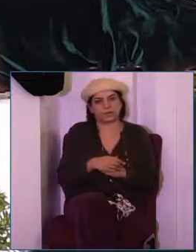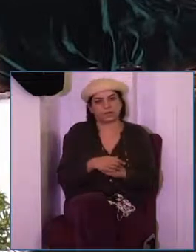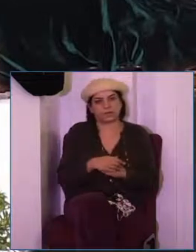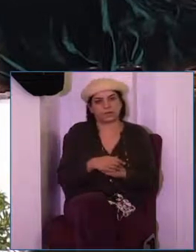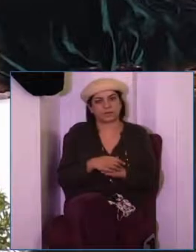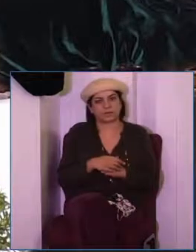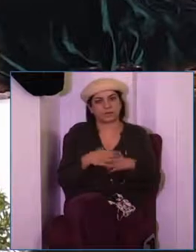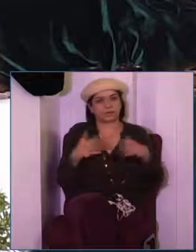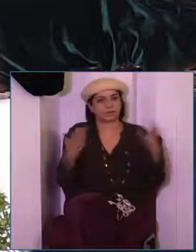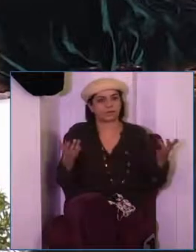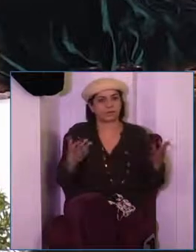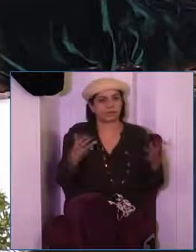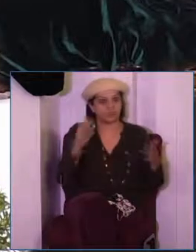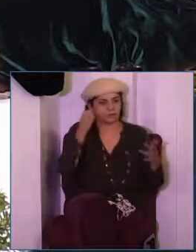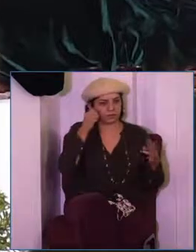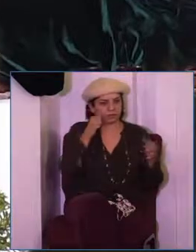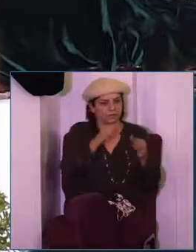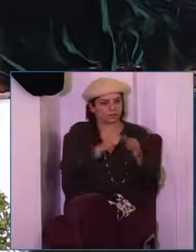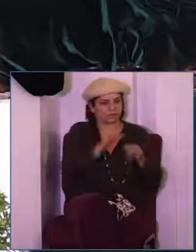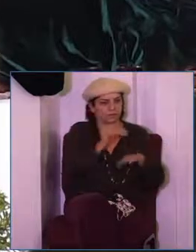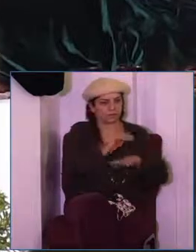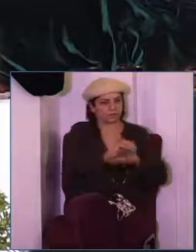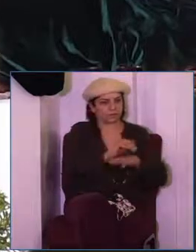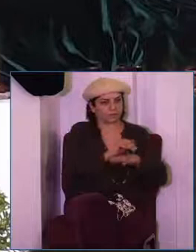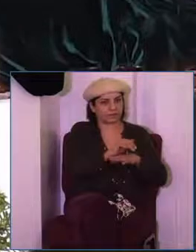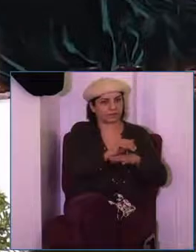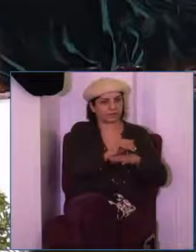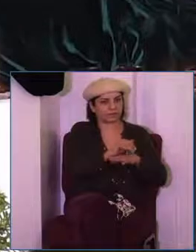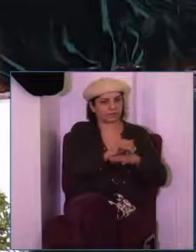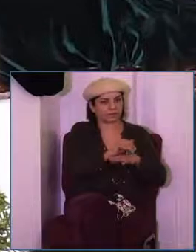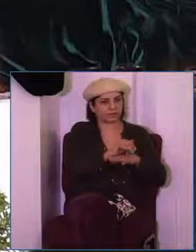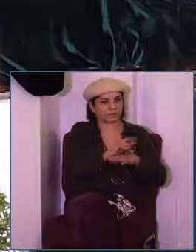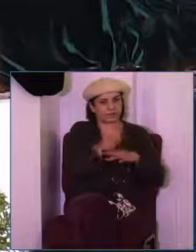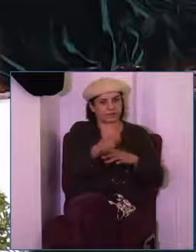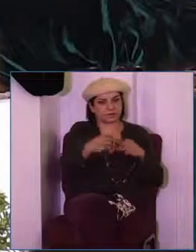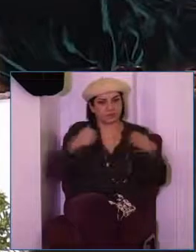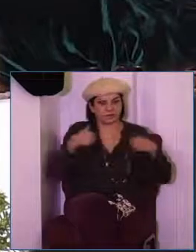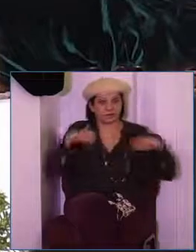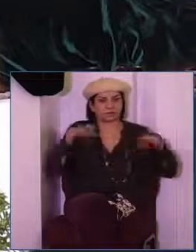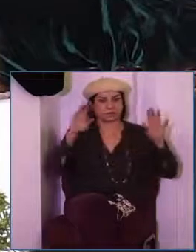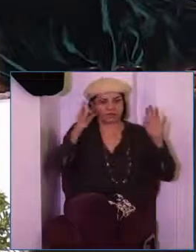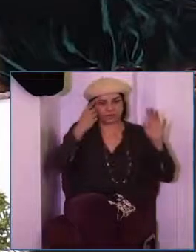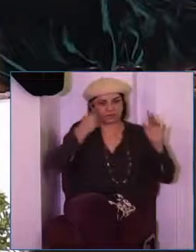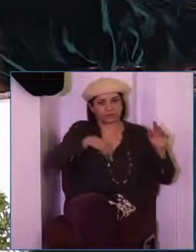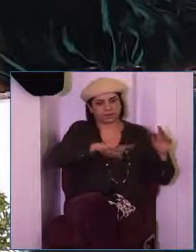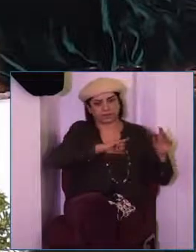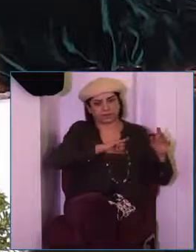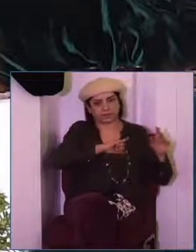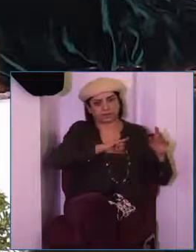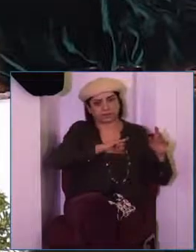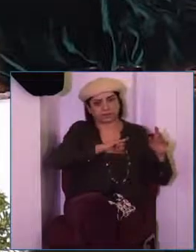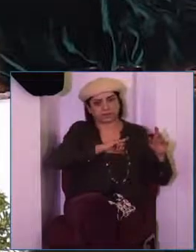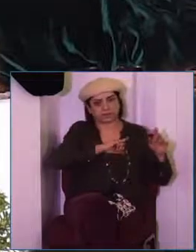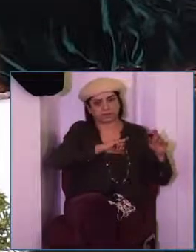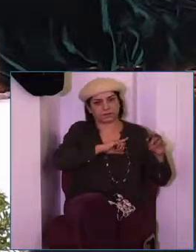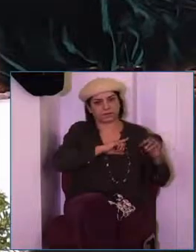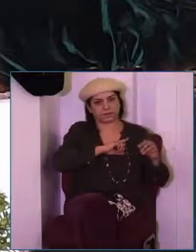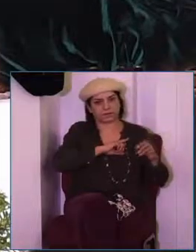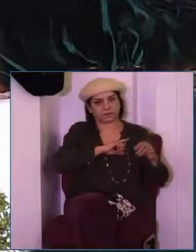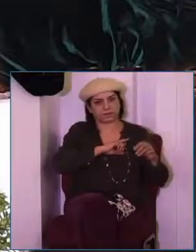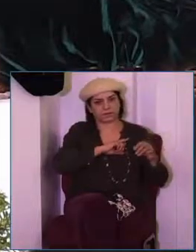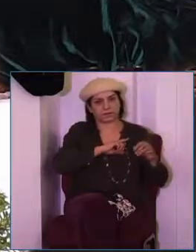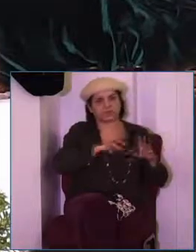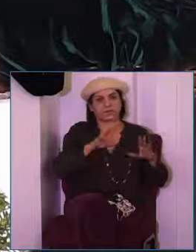And so we recall on the night in which he gave himself up for us. He took